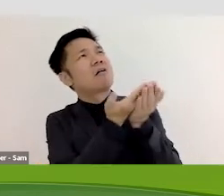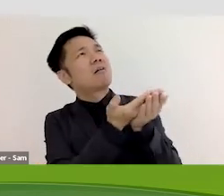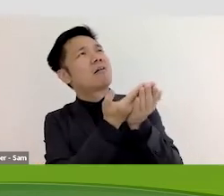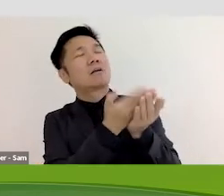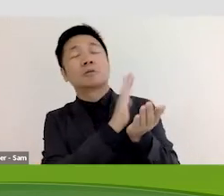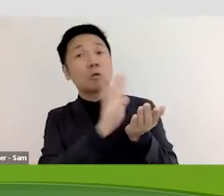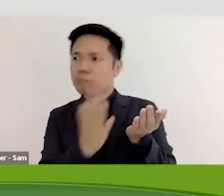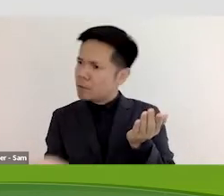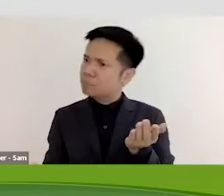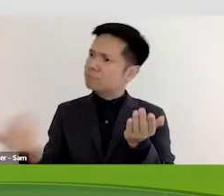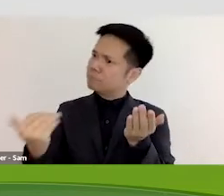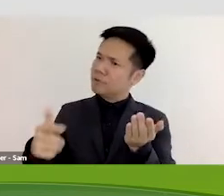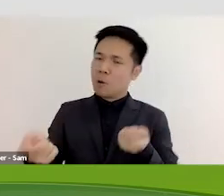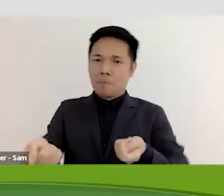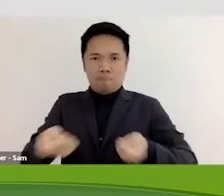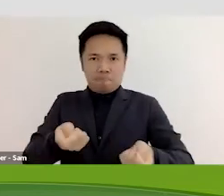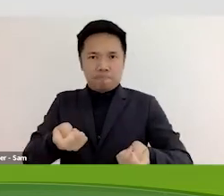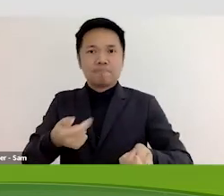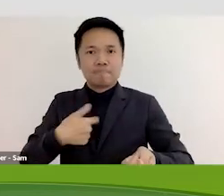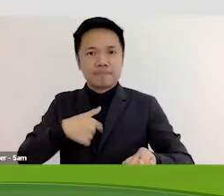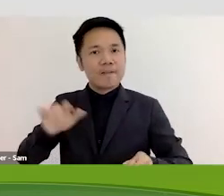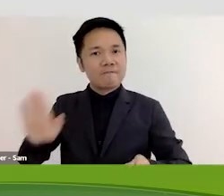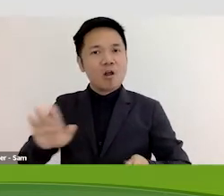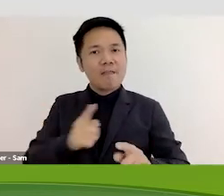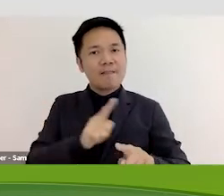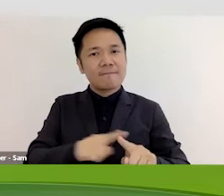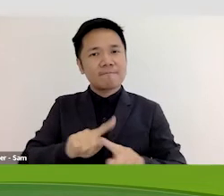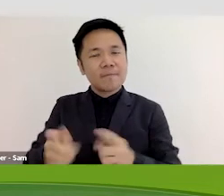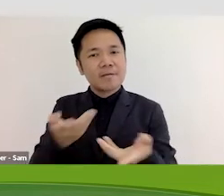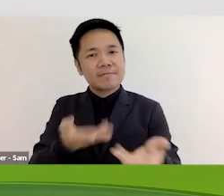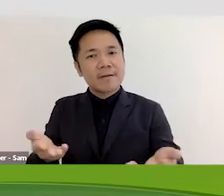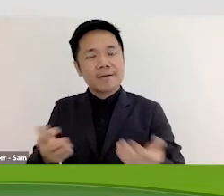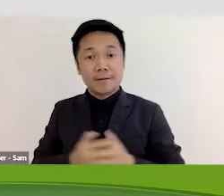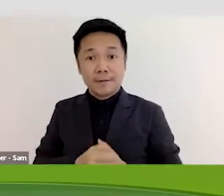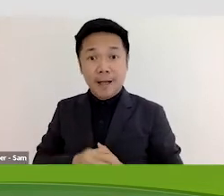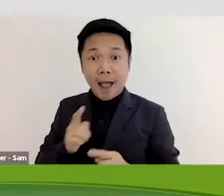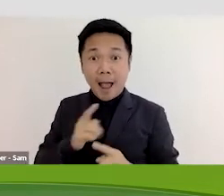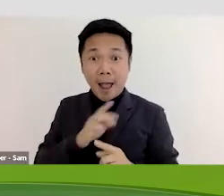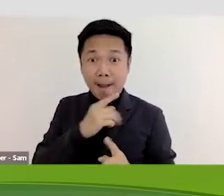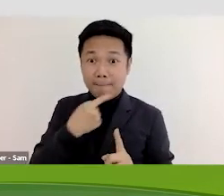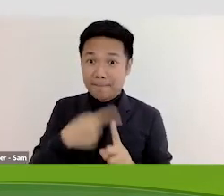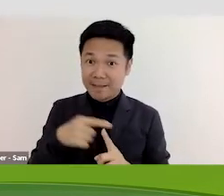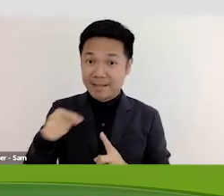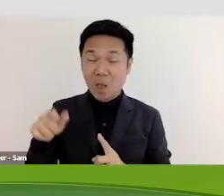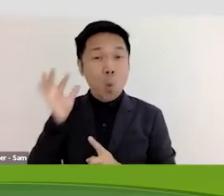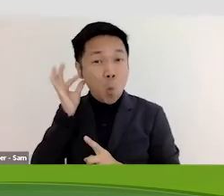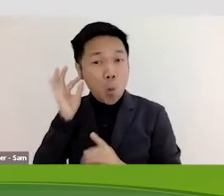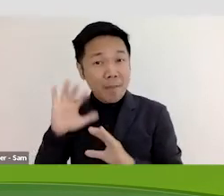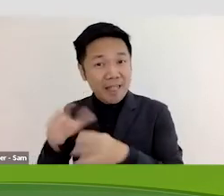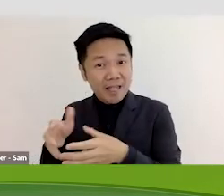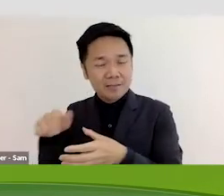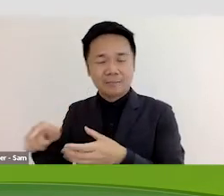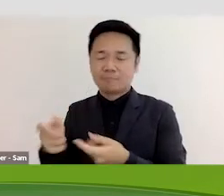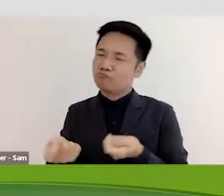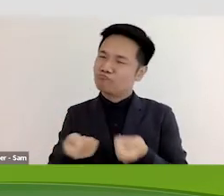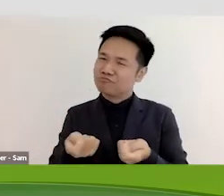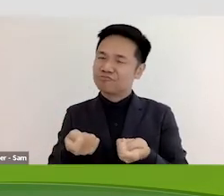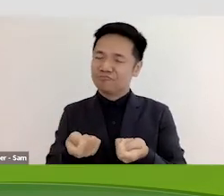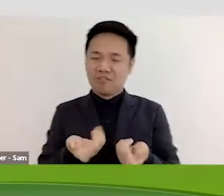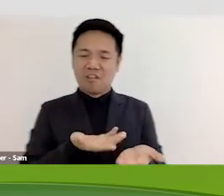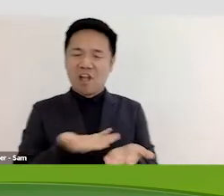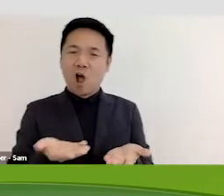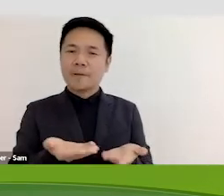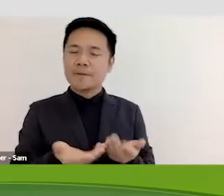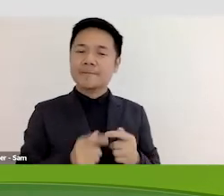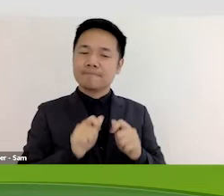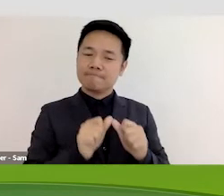of resources. Leverage the participation and influence of women in managing the conservation and